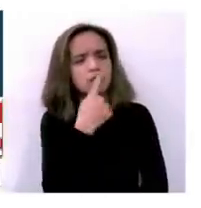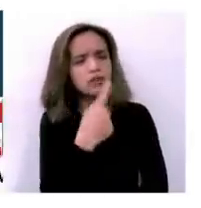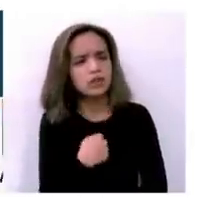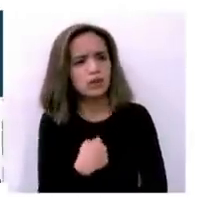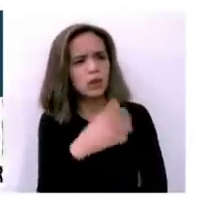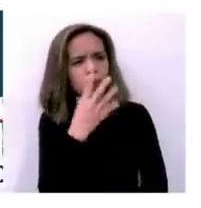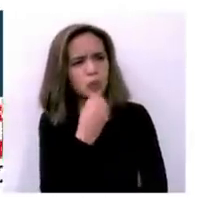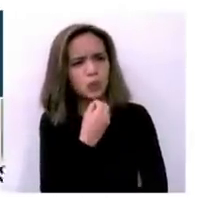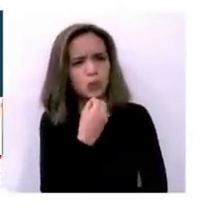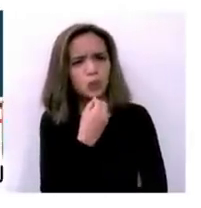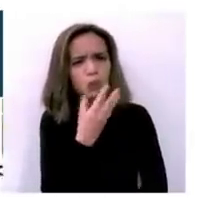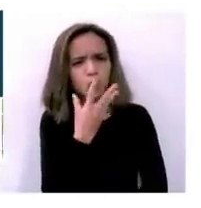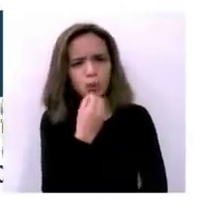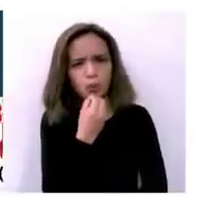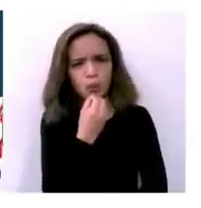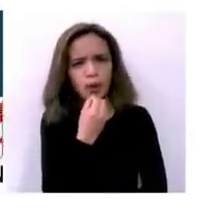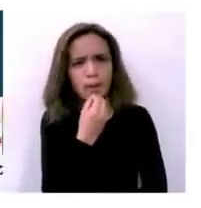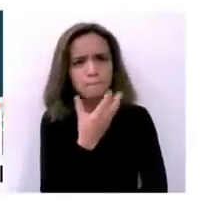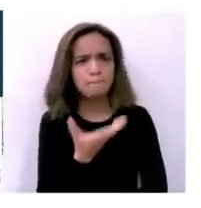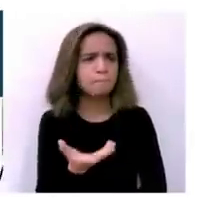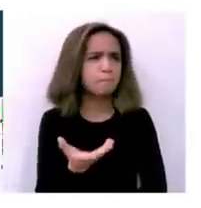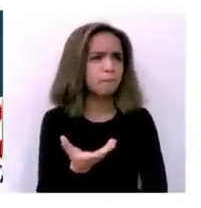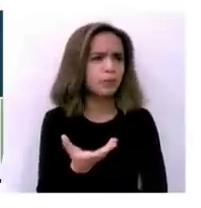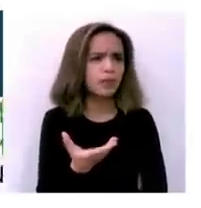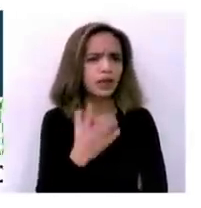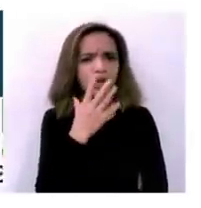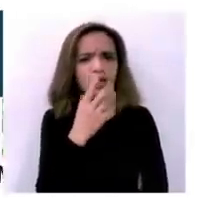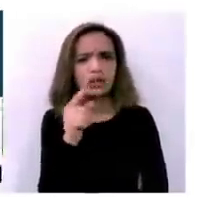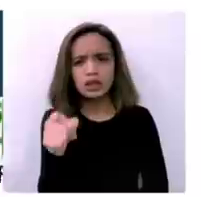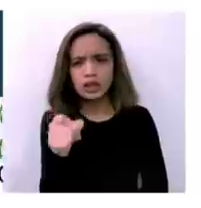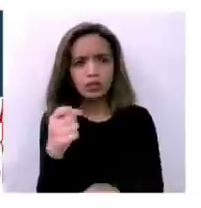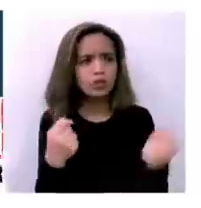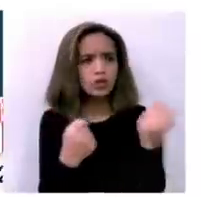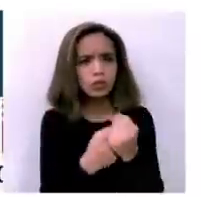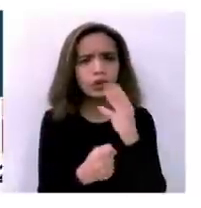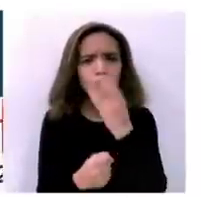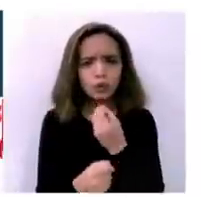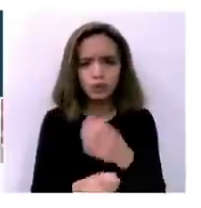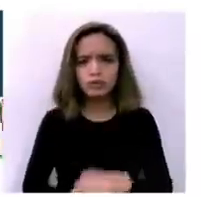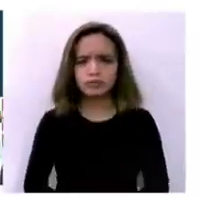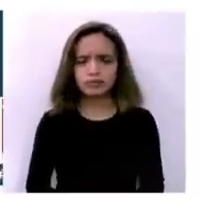whose candidacies are you going to support, Congressman Romero?